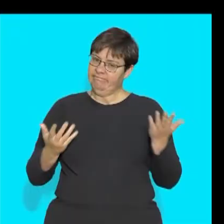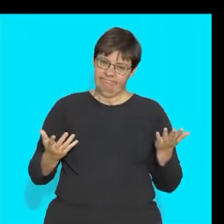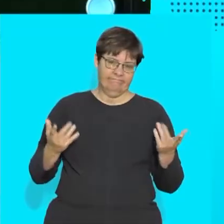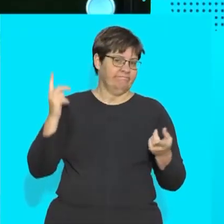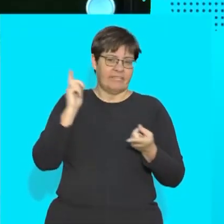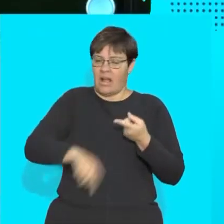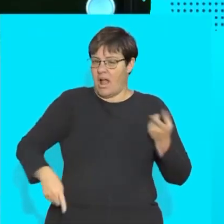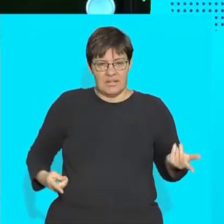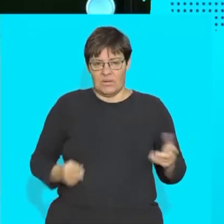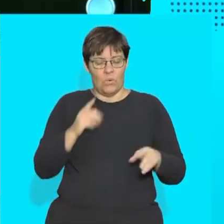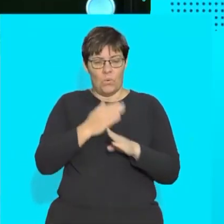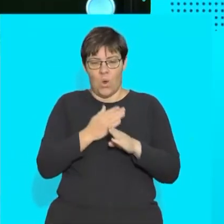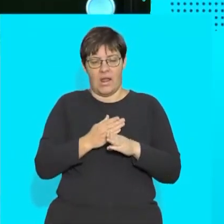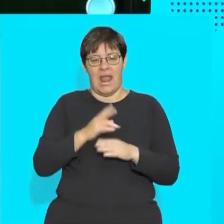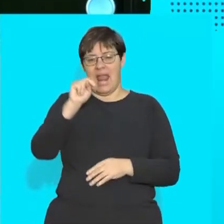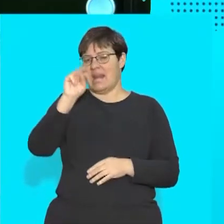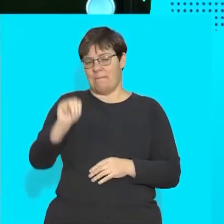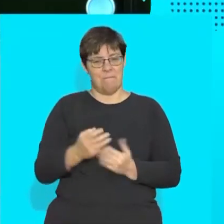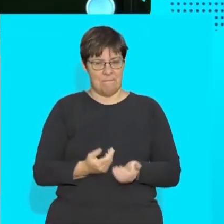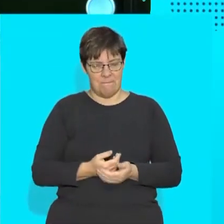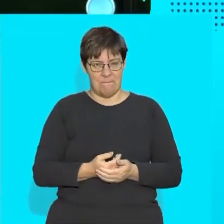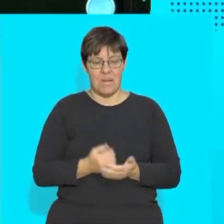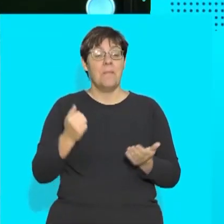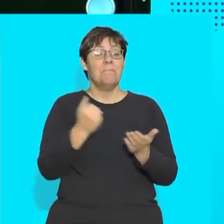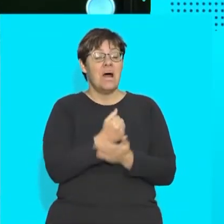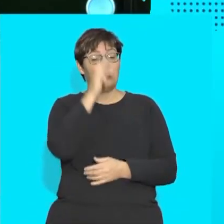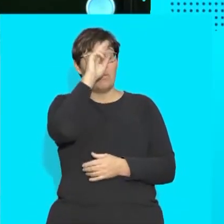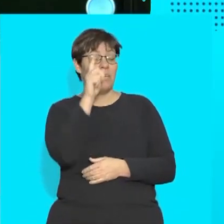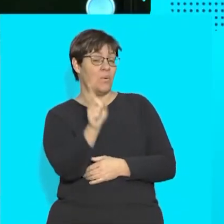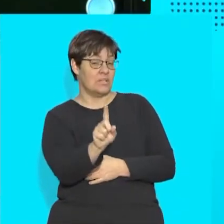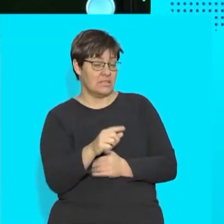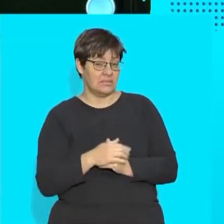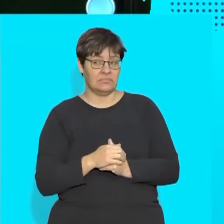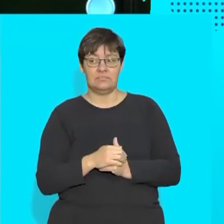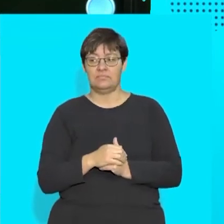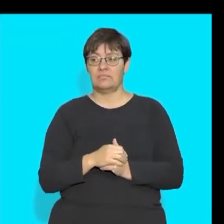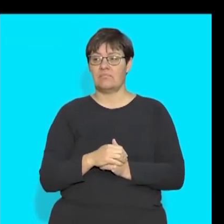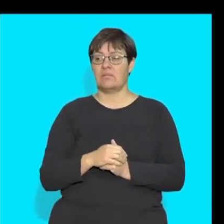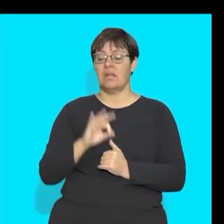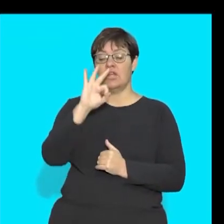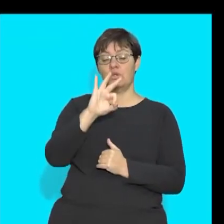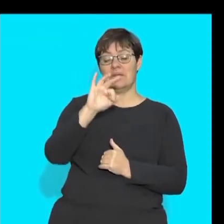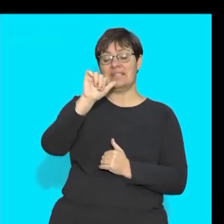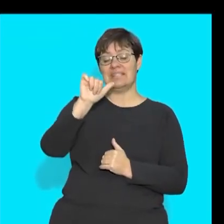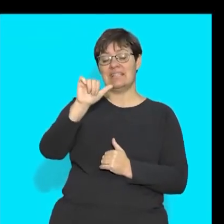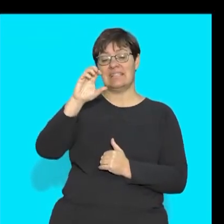nanometers. I can't work in nanometers. I have to remember